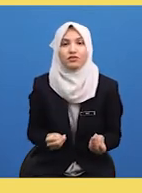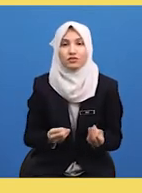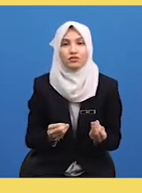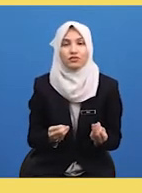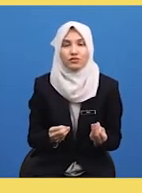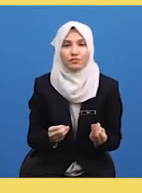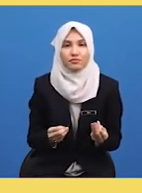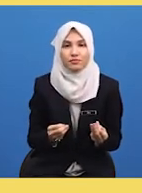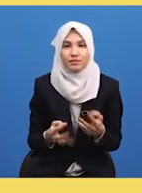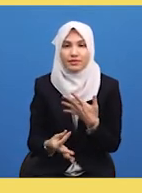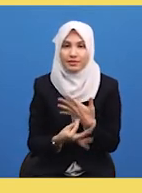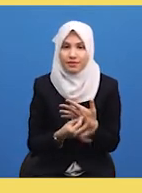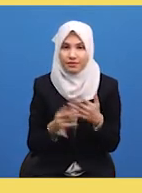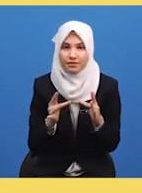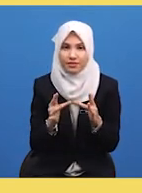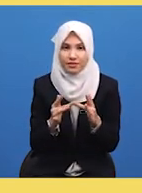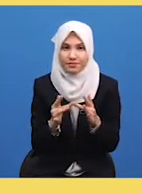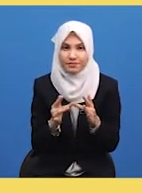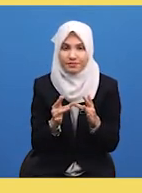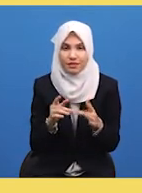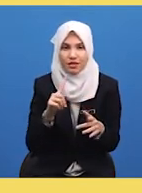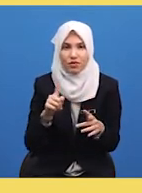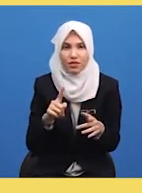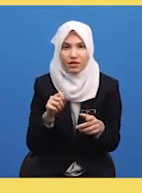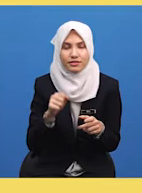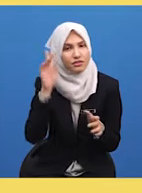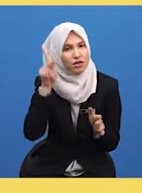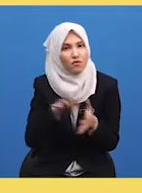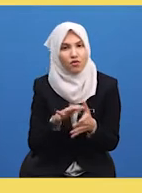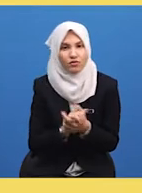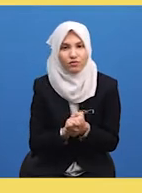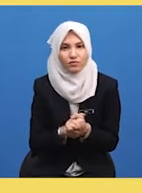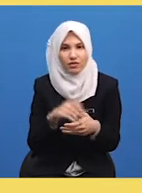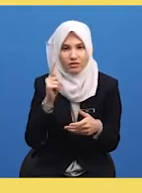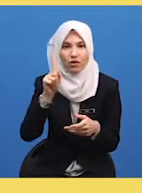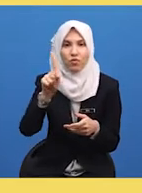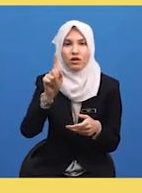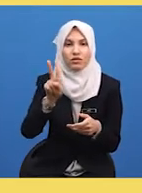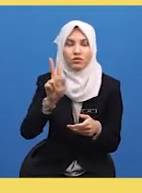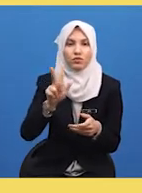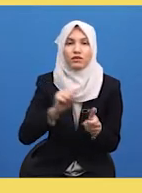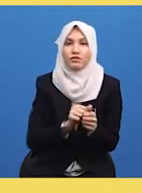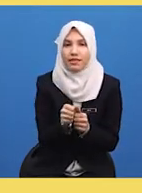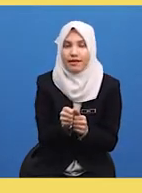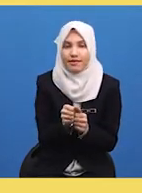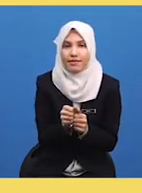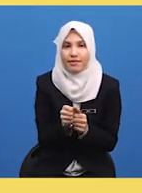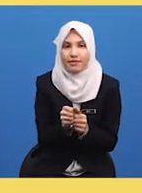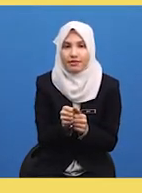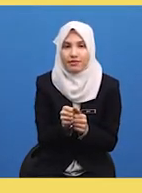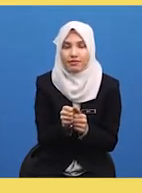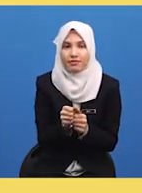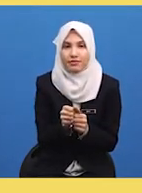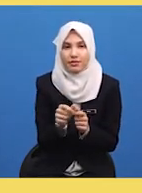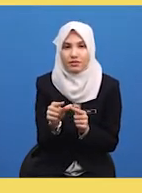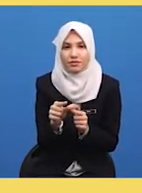Daniel's photos. Crazy Daniel 121 is Daniel's password. Daniel's